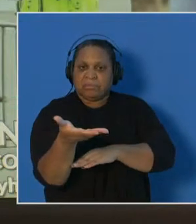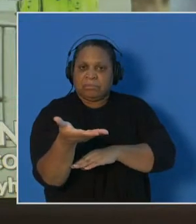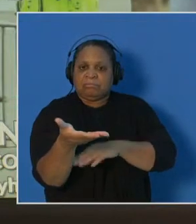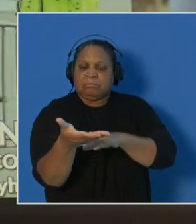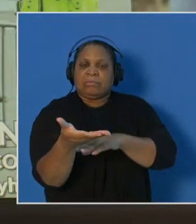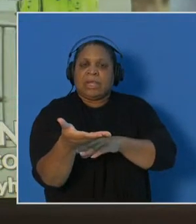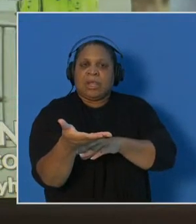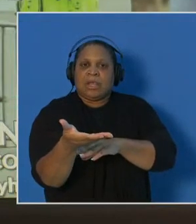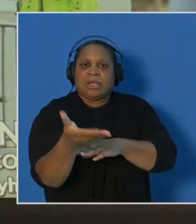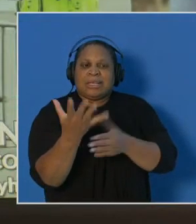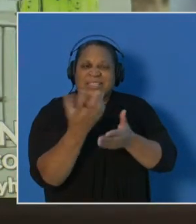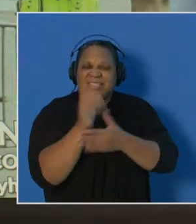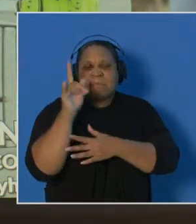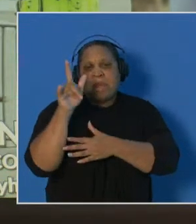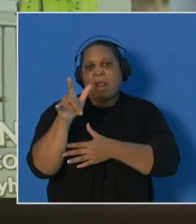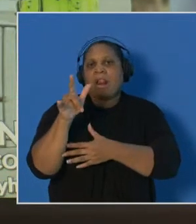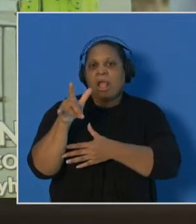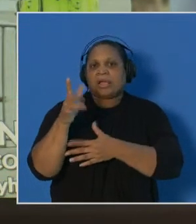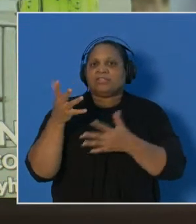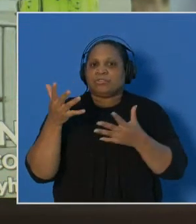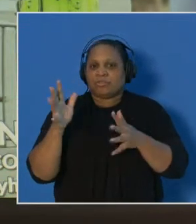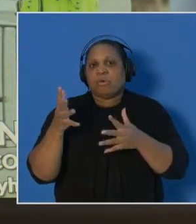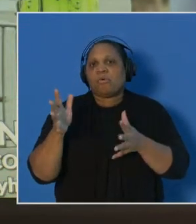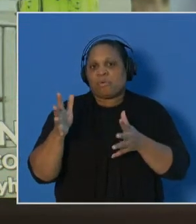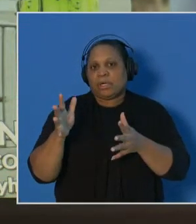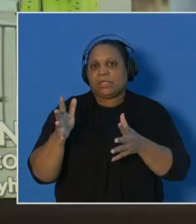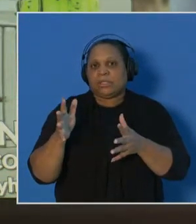have already carried